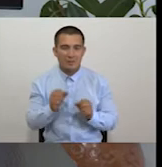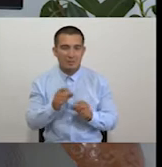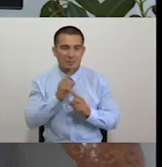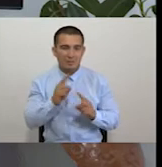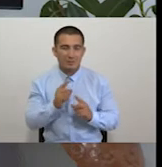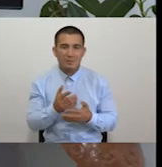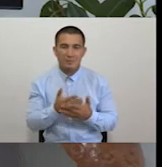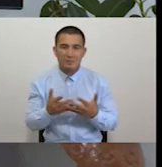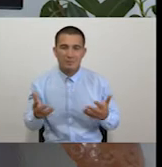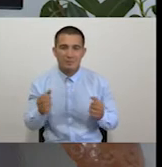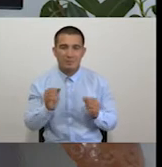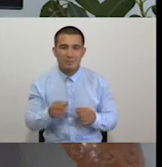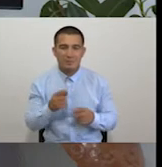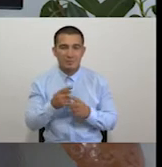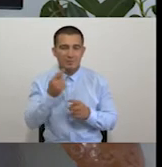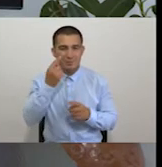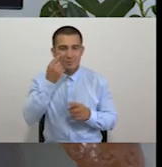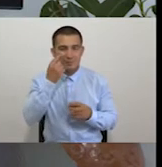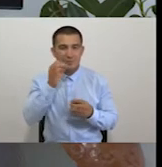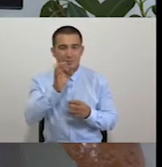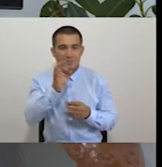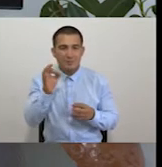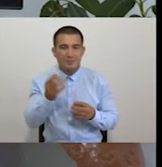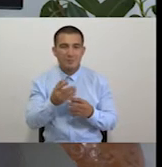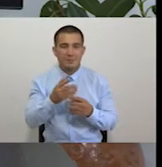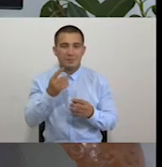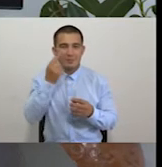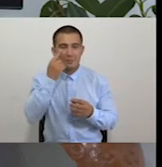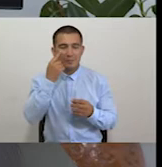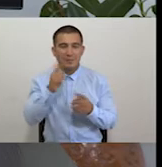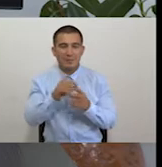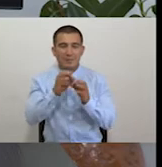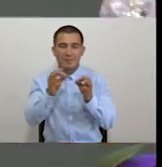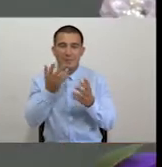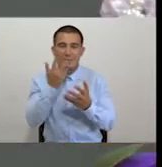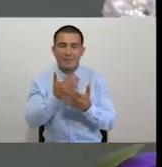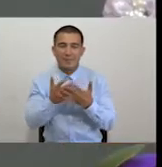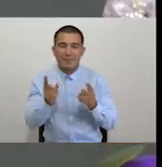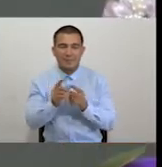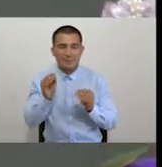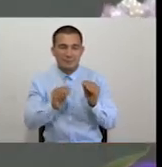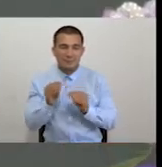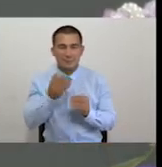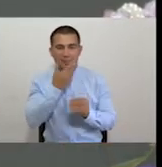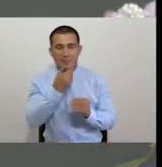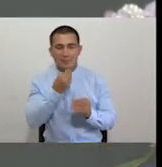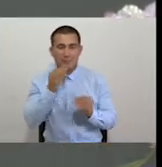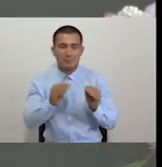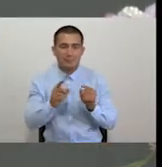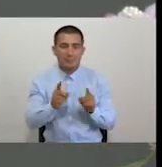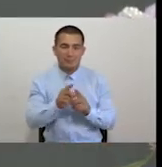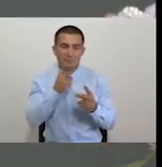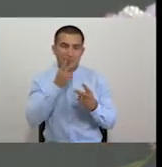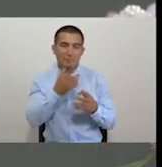shundaqa demak, munchoqlardan foydalanib, uni bezatishimiz ham mumkin bo'ladi. Bu ham